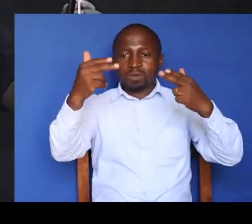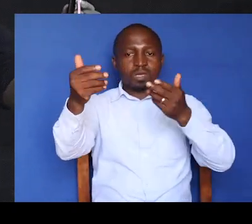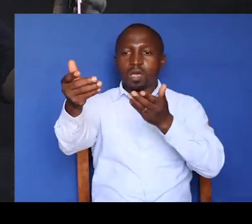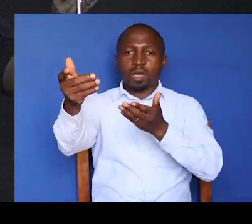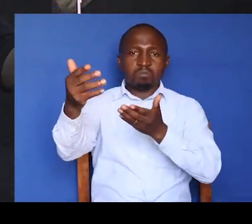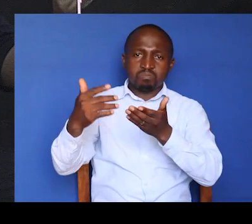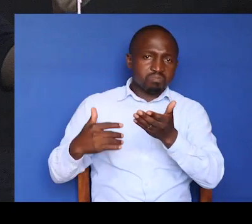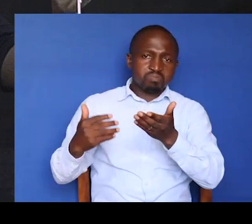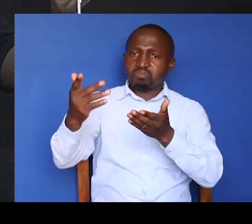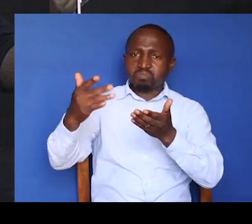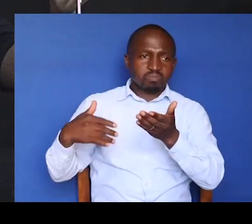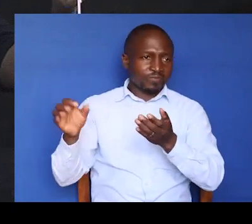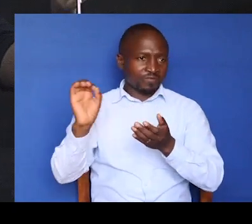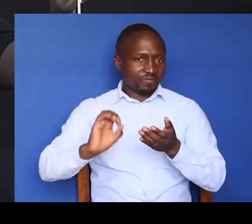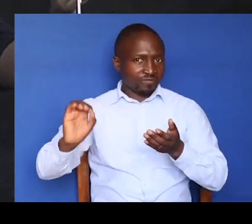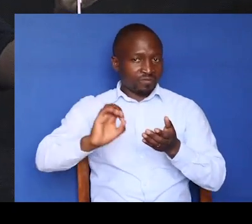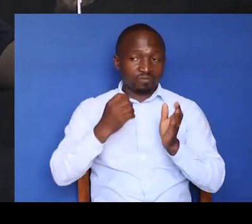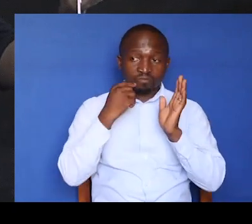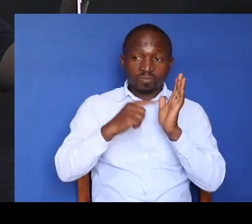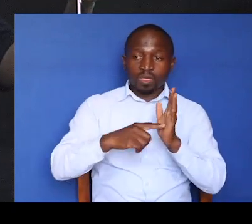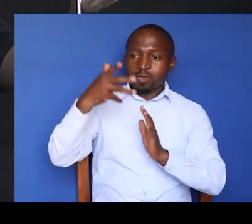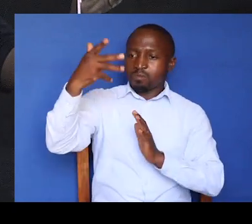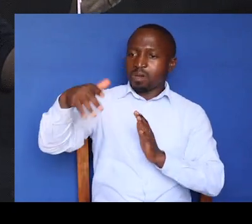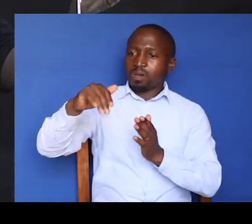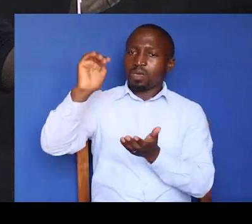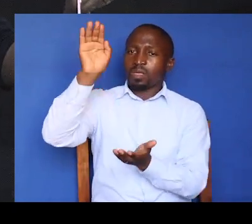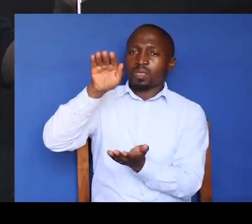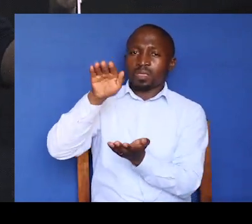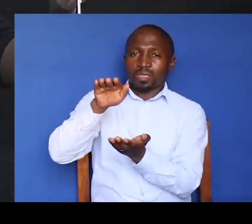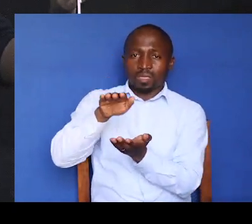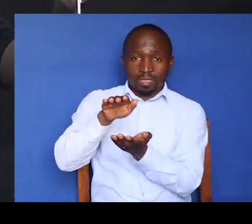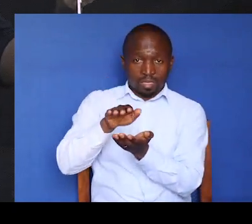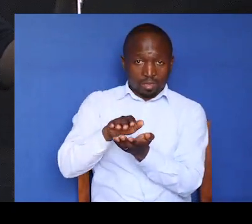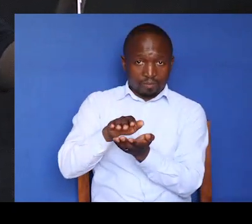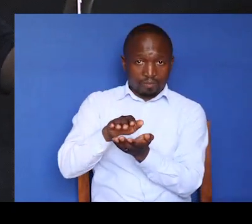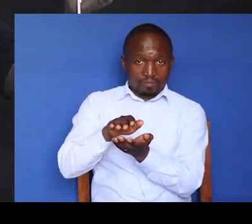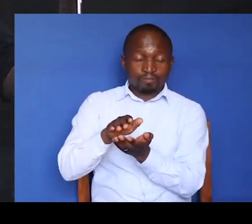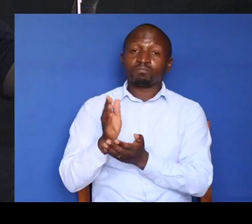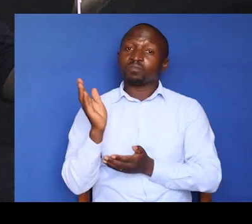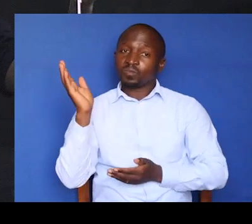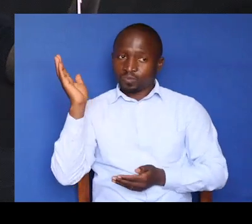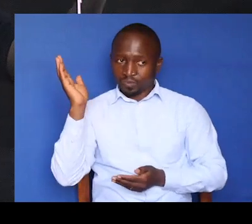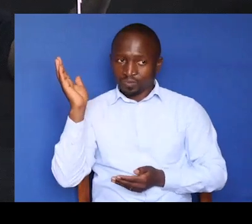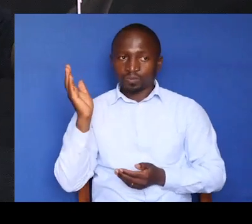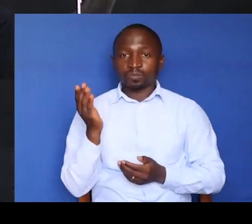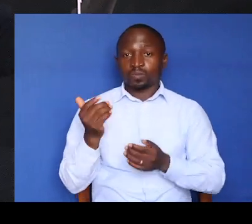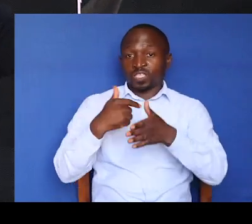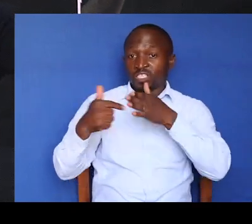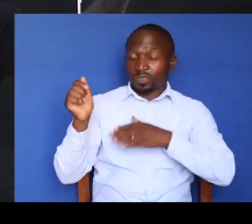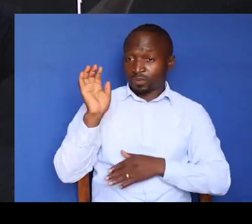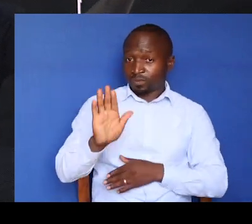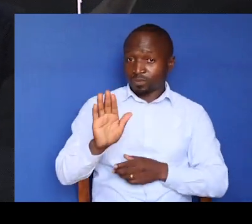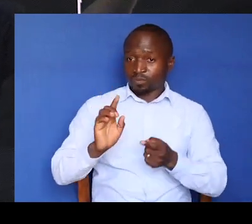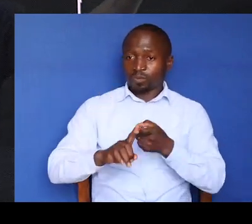received, it means it has low volume of water. By having low volume of water, we used to call